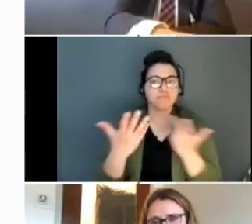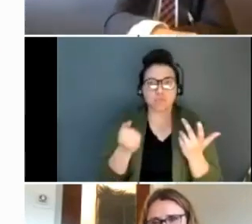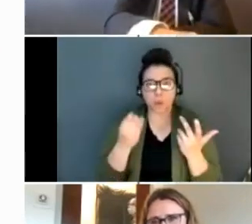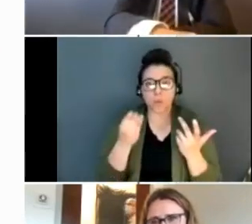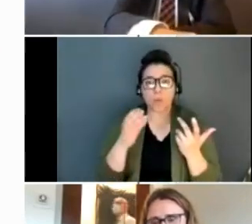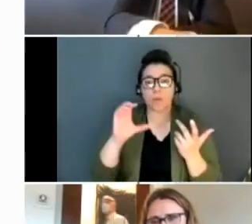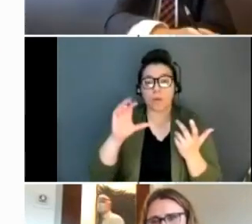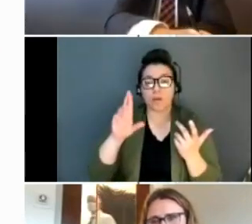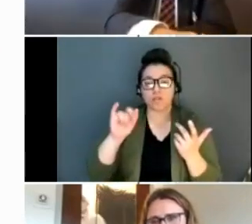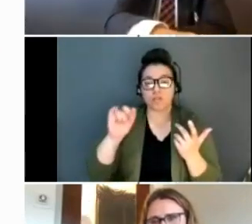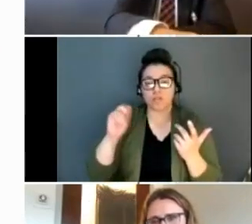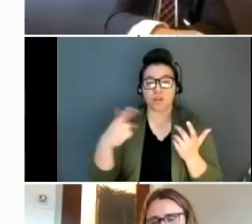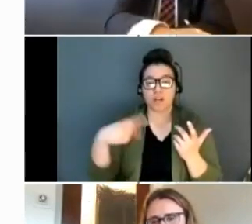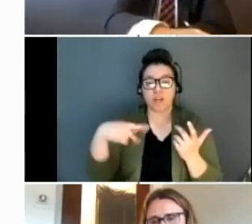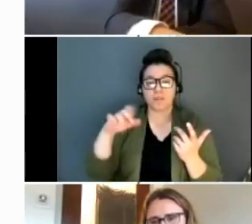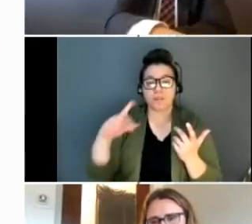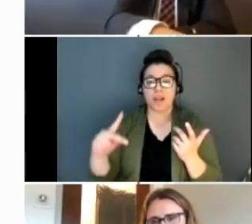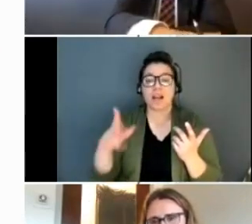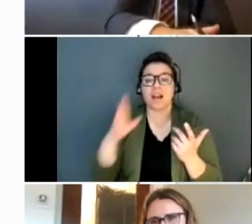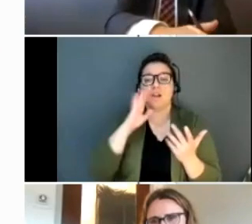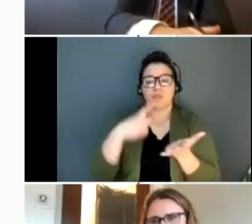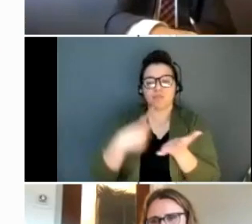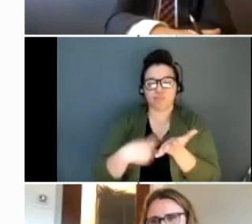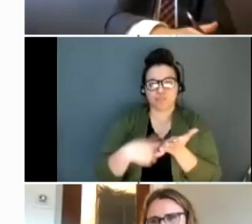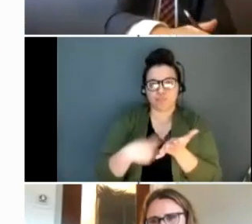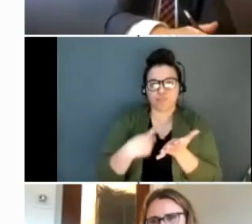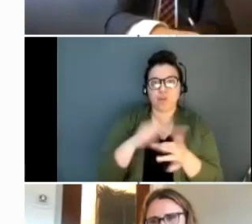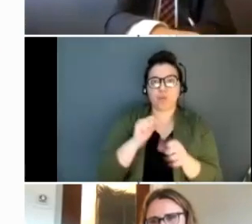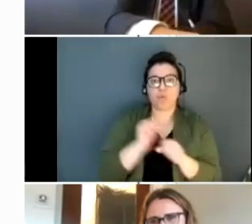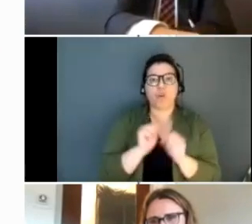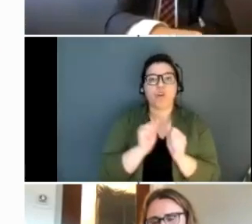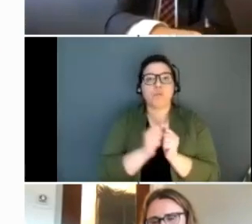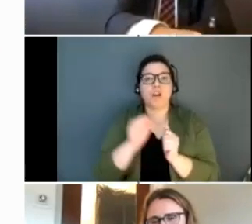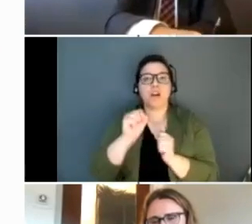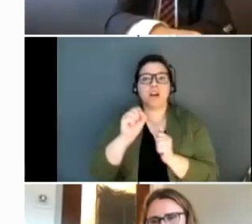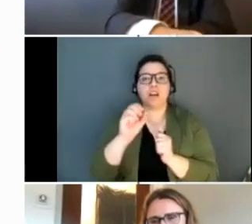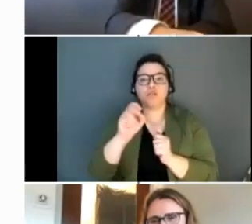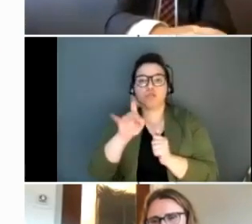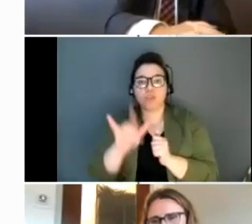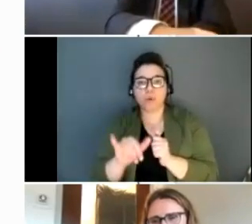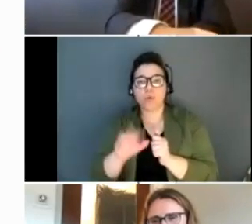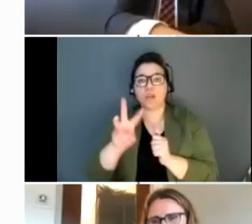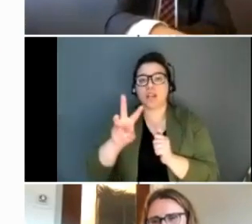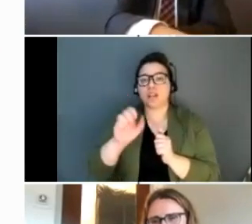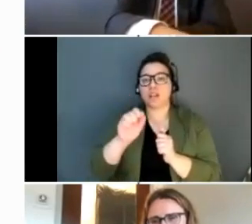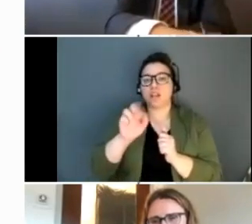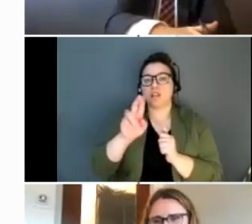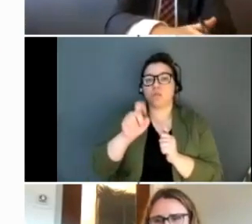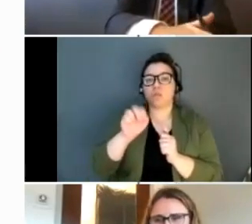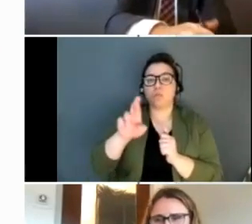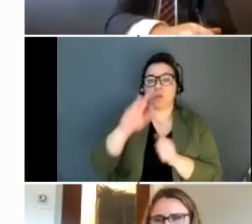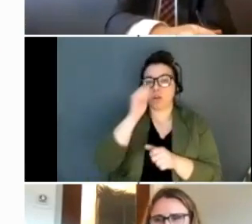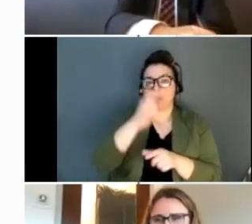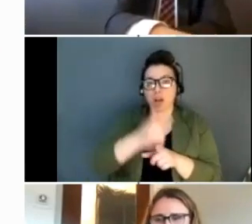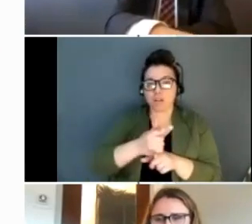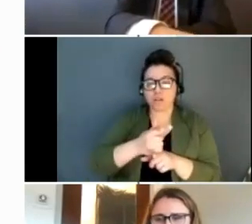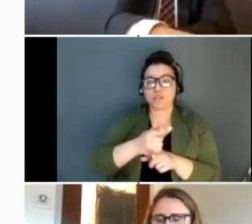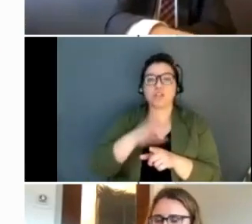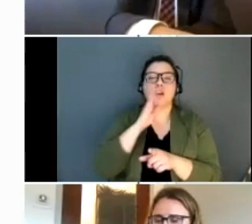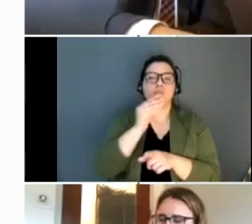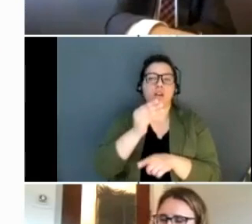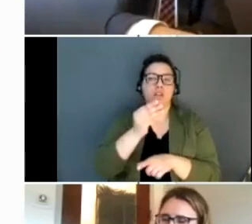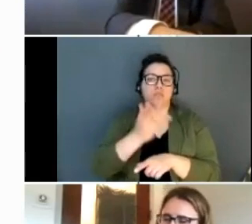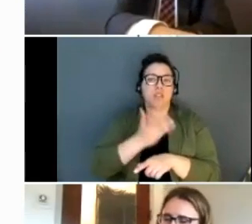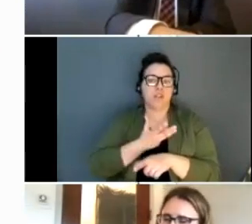Peck is going to talk to us about, he works with Sony and Warner Brothers. He's doing it. And he's going to tell us what's going on right